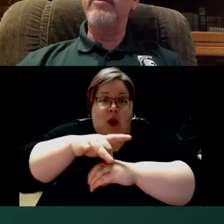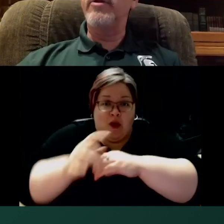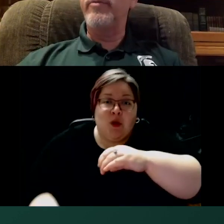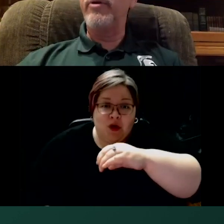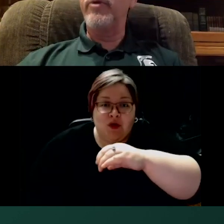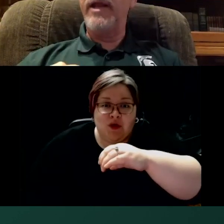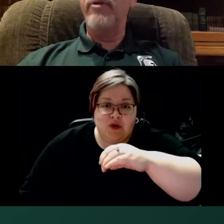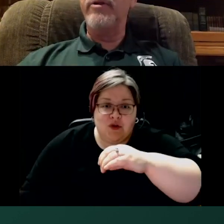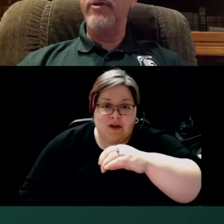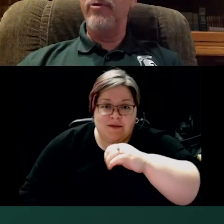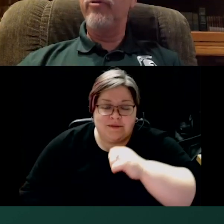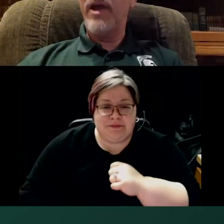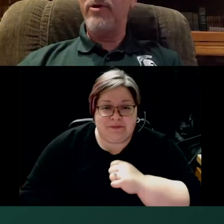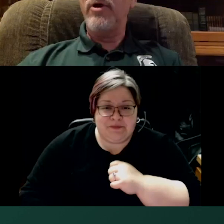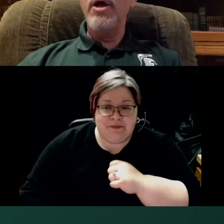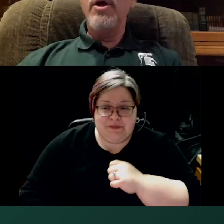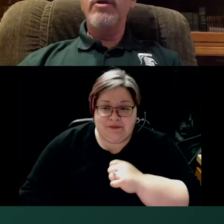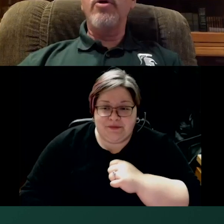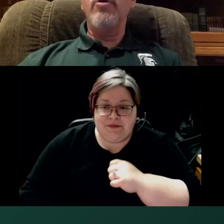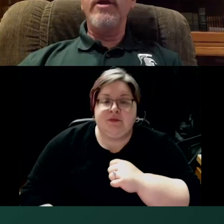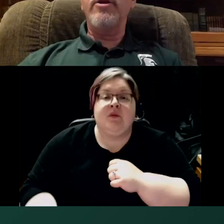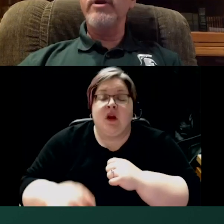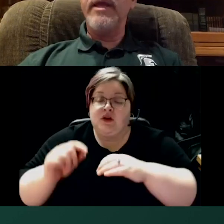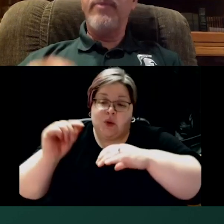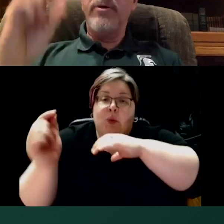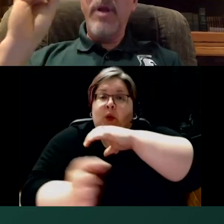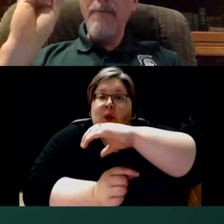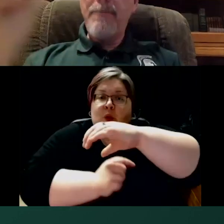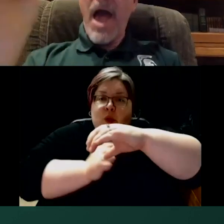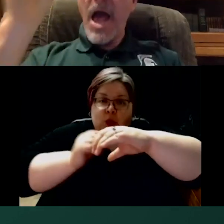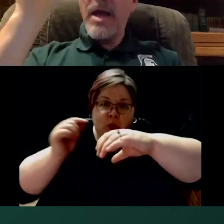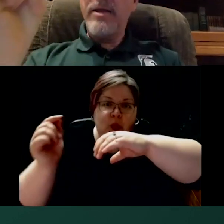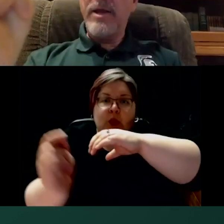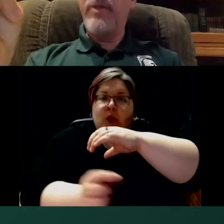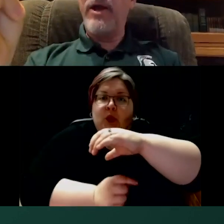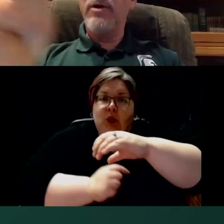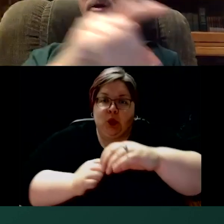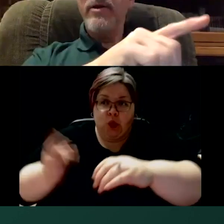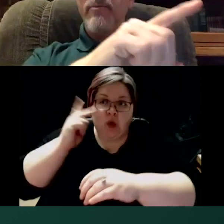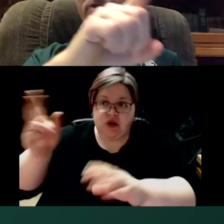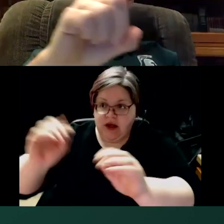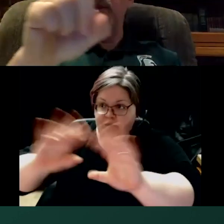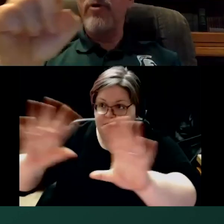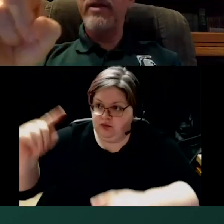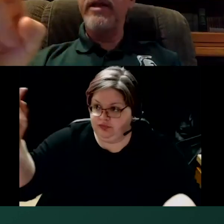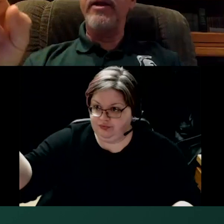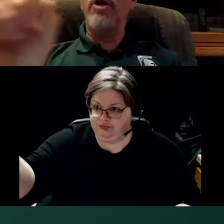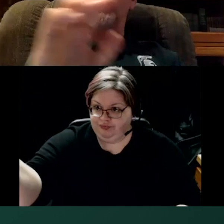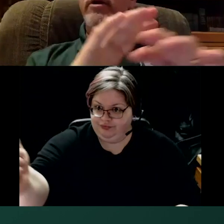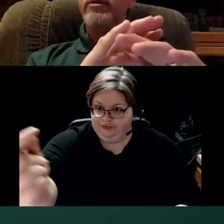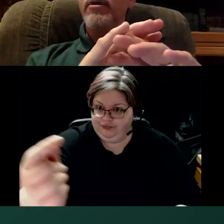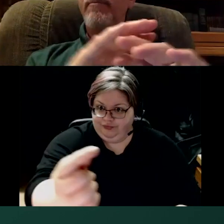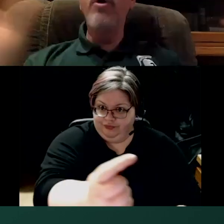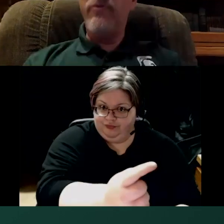It disappears when it enters into the Earth's shadow. So it suddenly appears, it's there, moving really bright, and then all